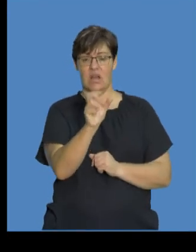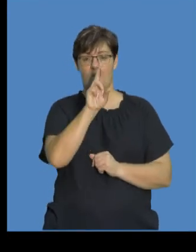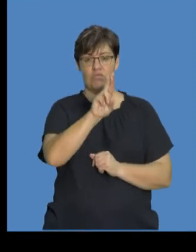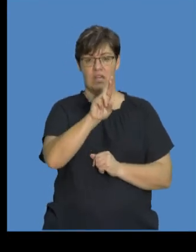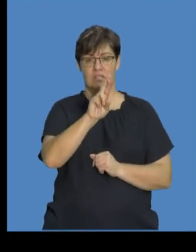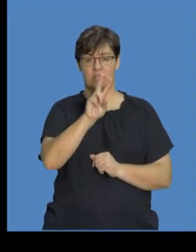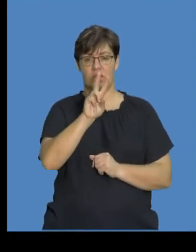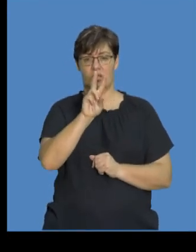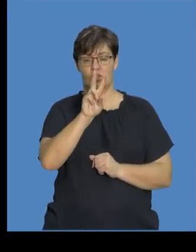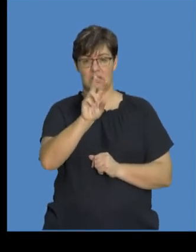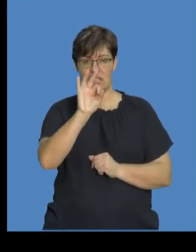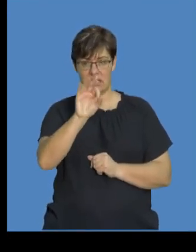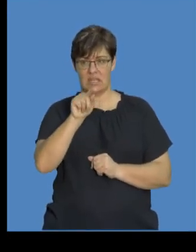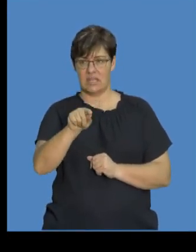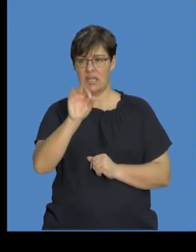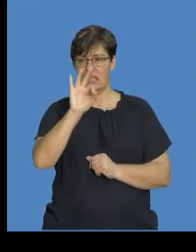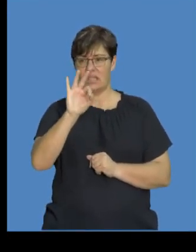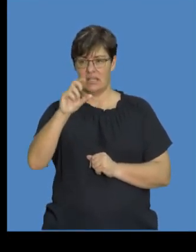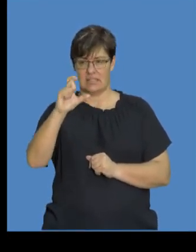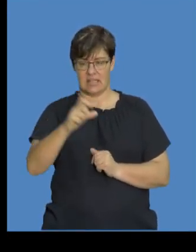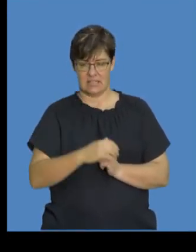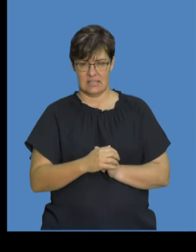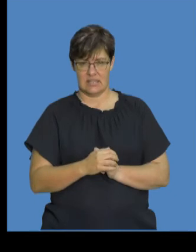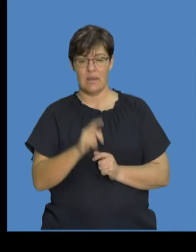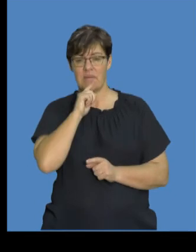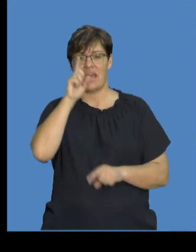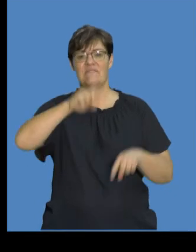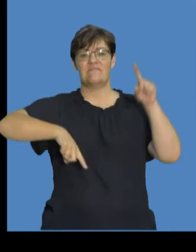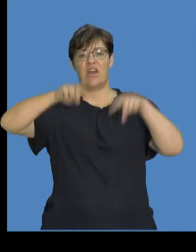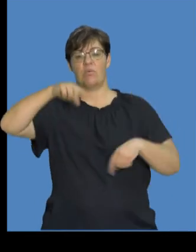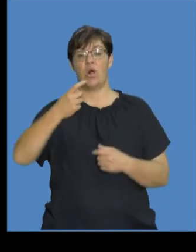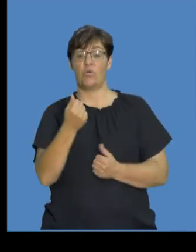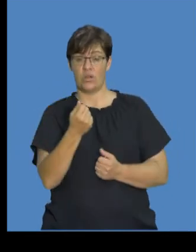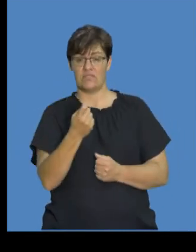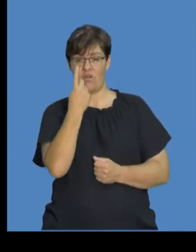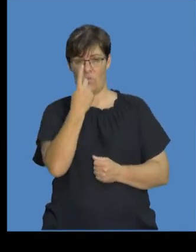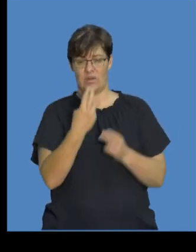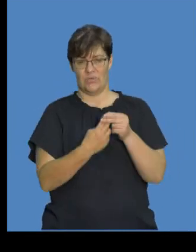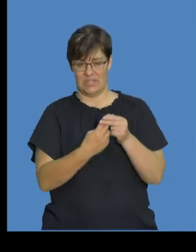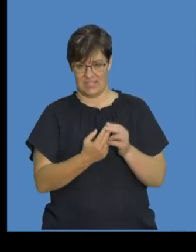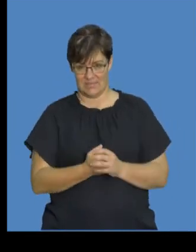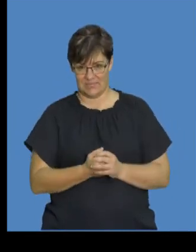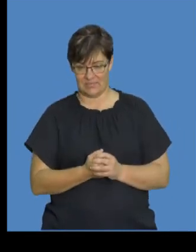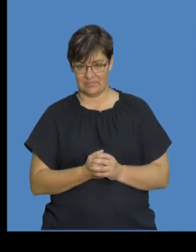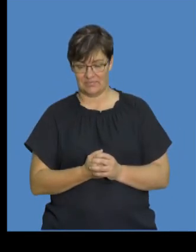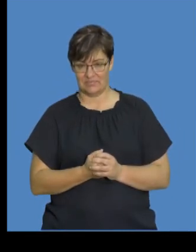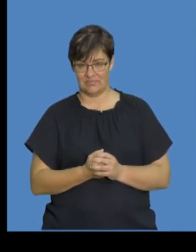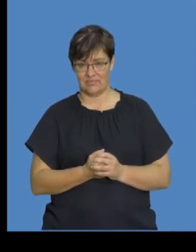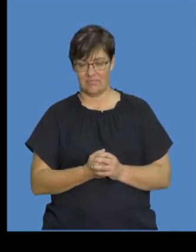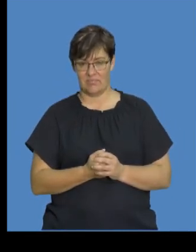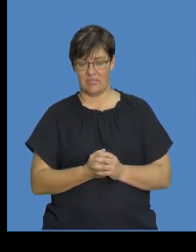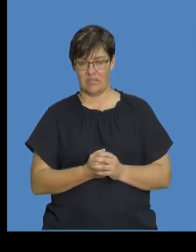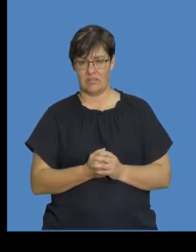it gives you an amount of 23 Rand and 33 cents, and that will be your variable cost per unit.